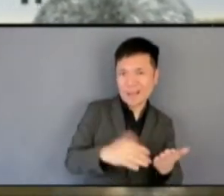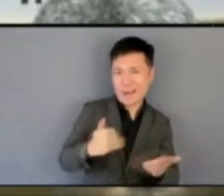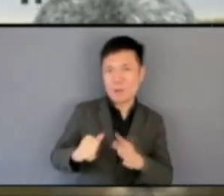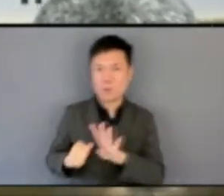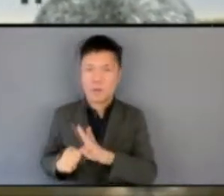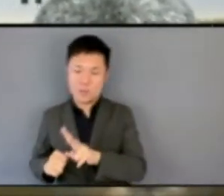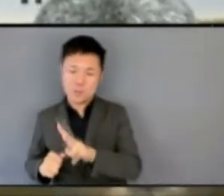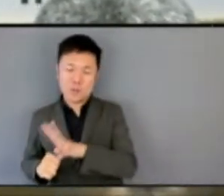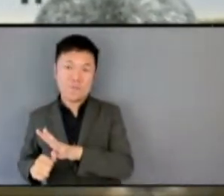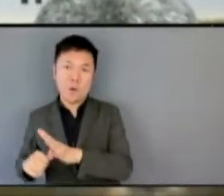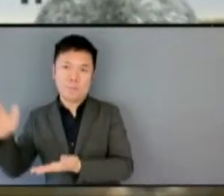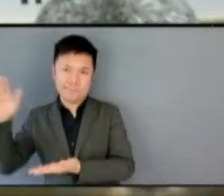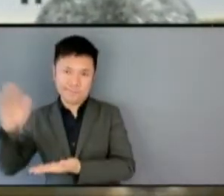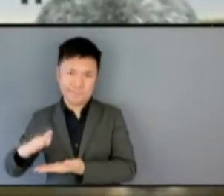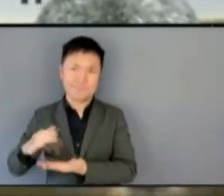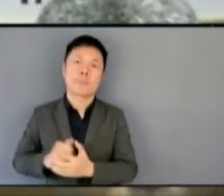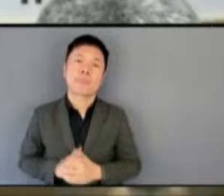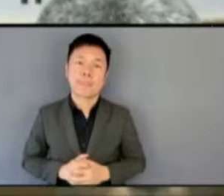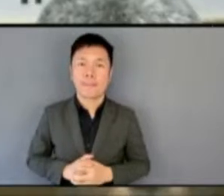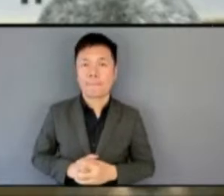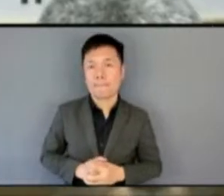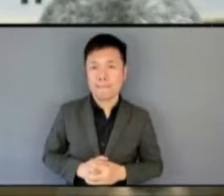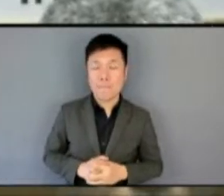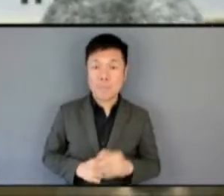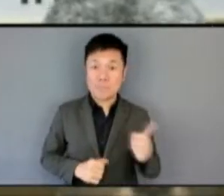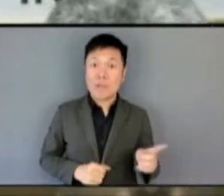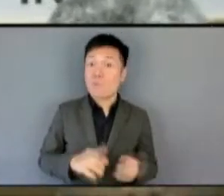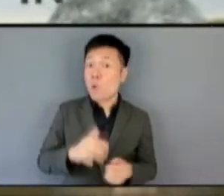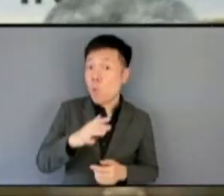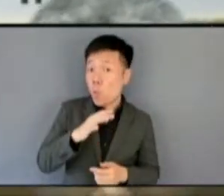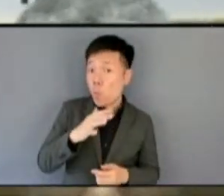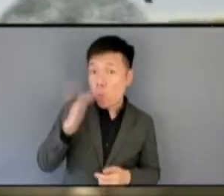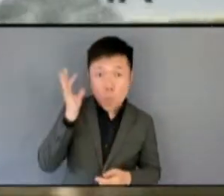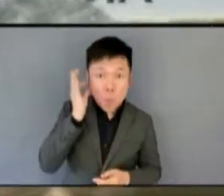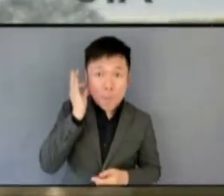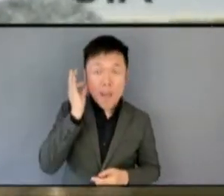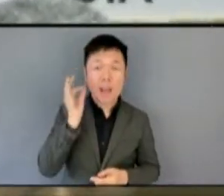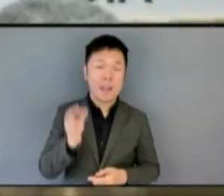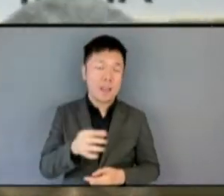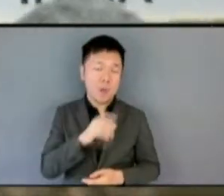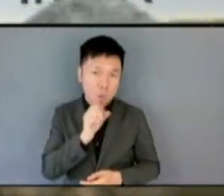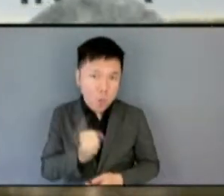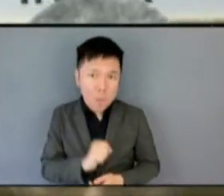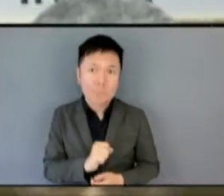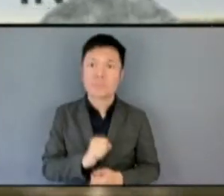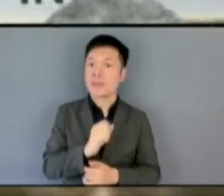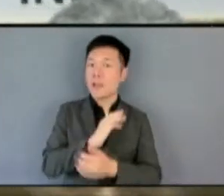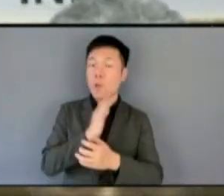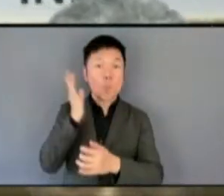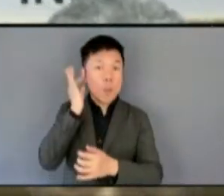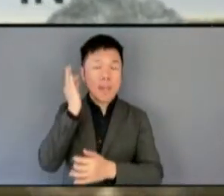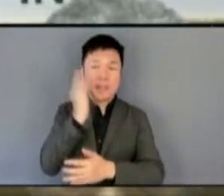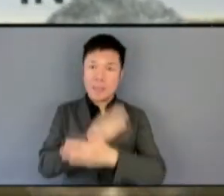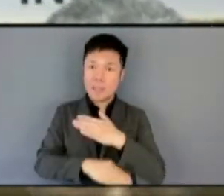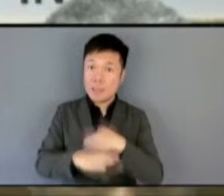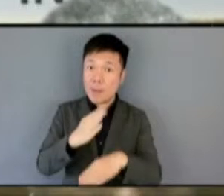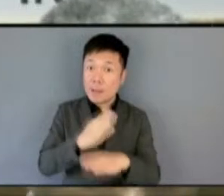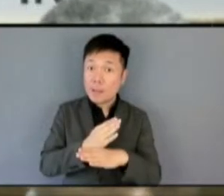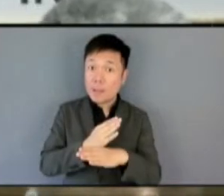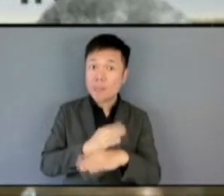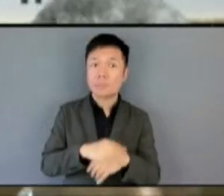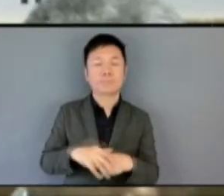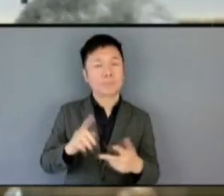widows, women, senior citizens, and women with disabilities, the National Social